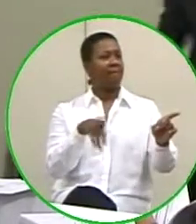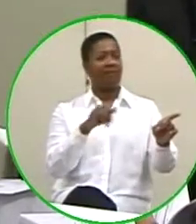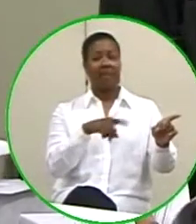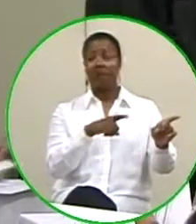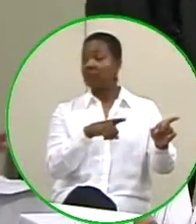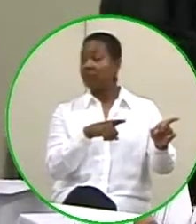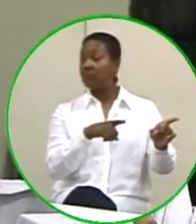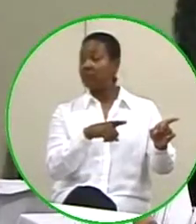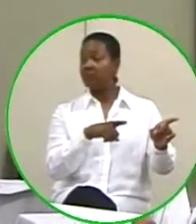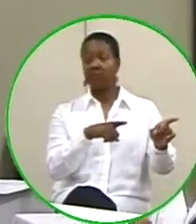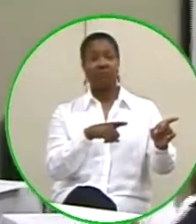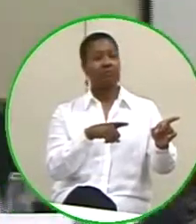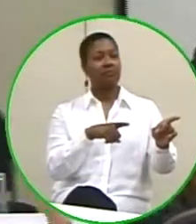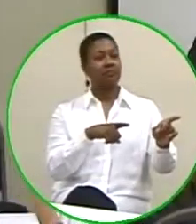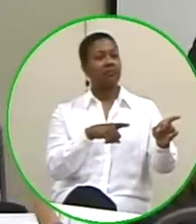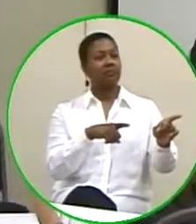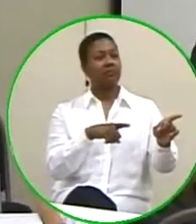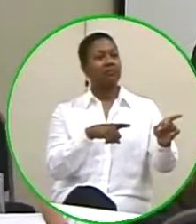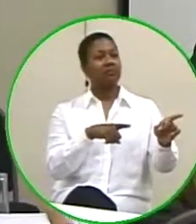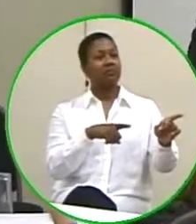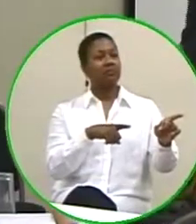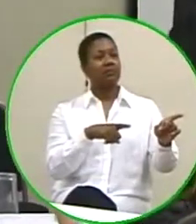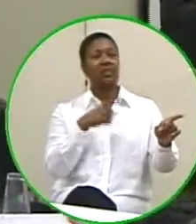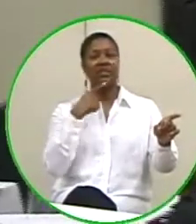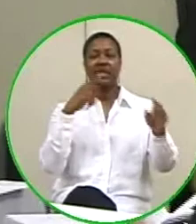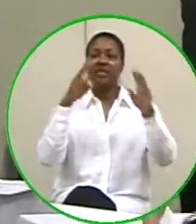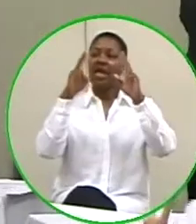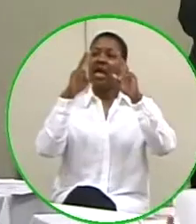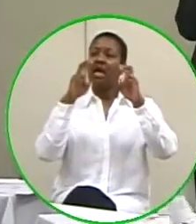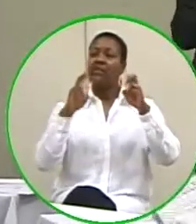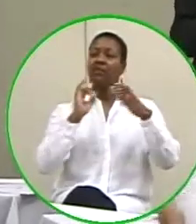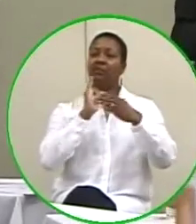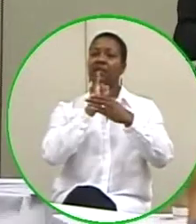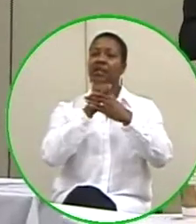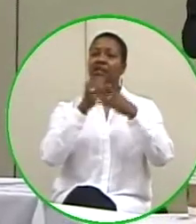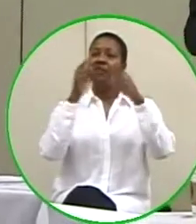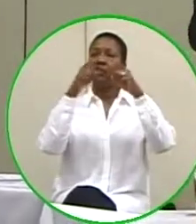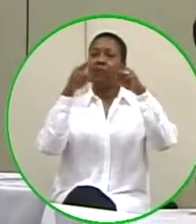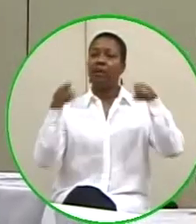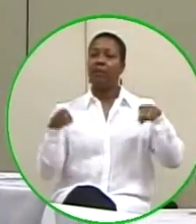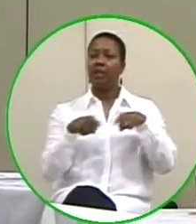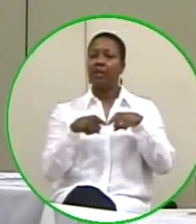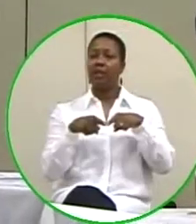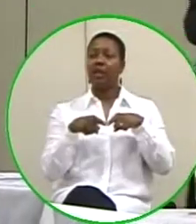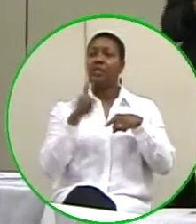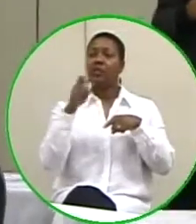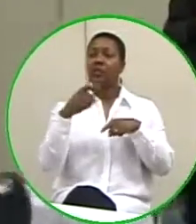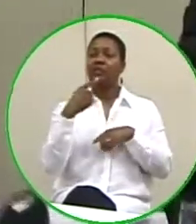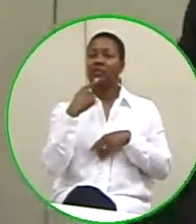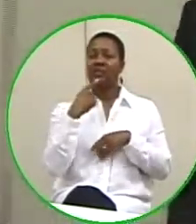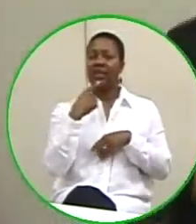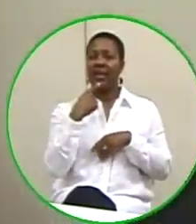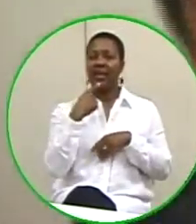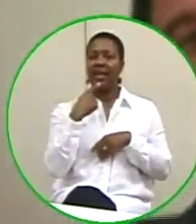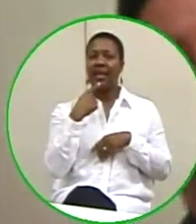That's what it should look like, yes. Packet with assessment intervention pyramid on top of it. So it should